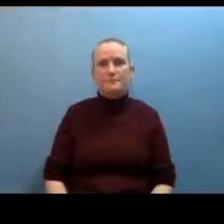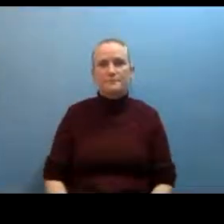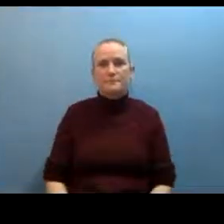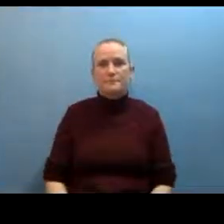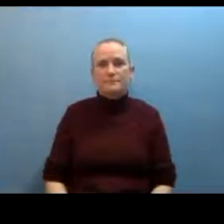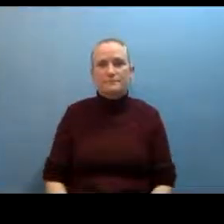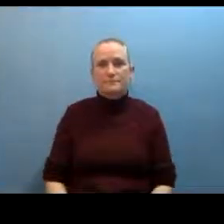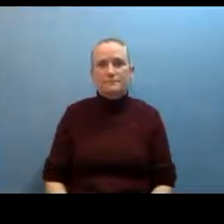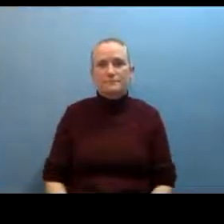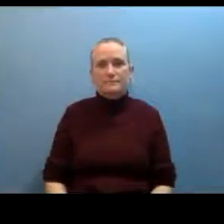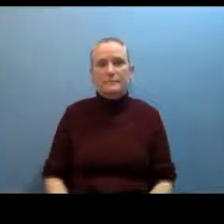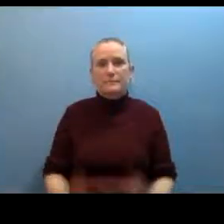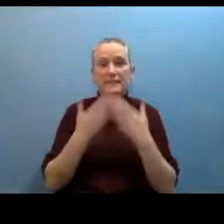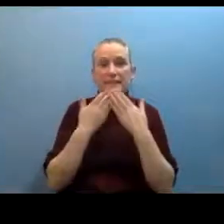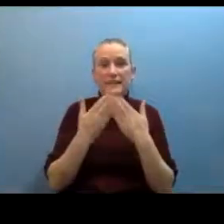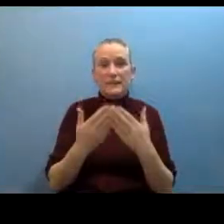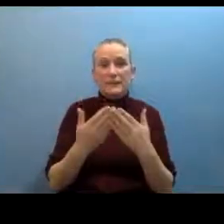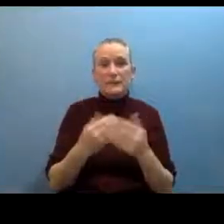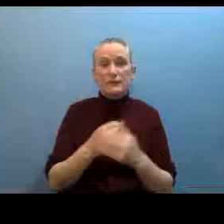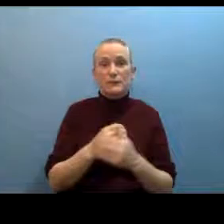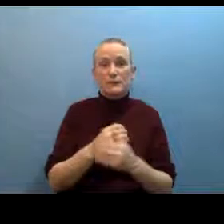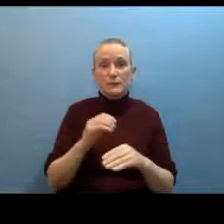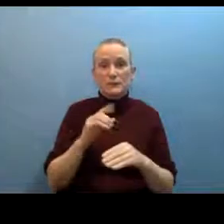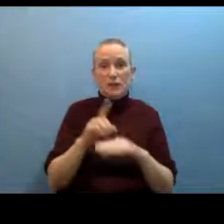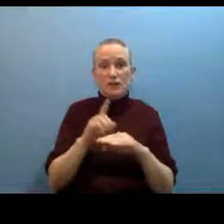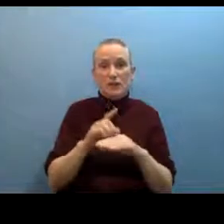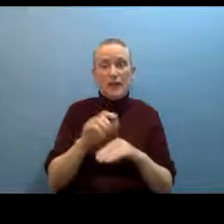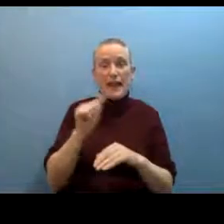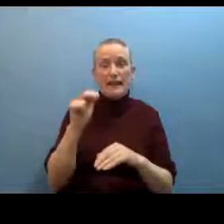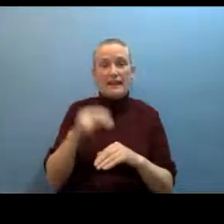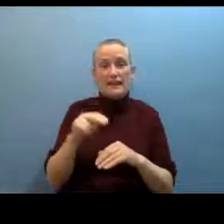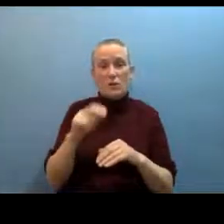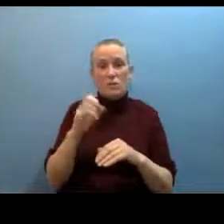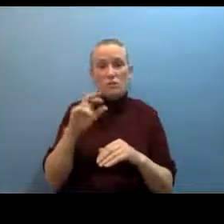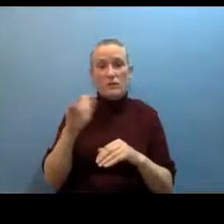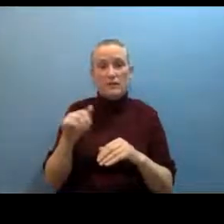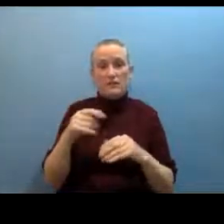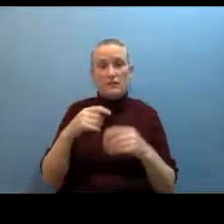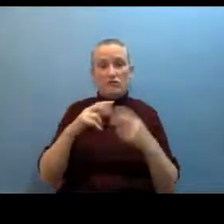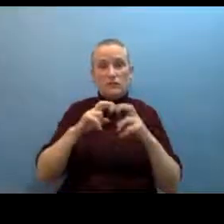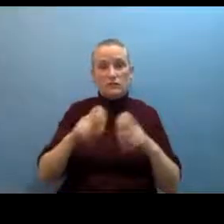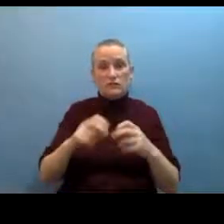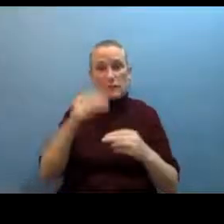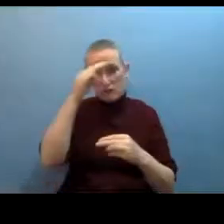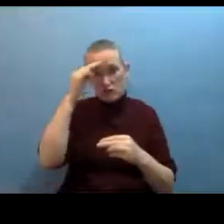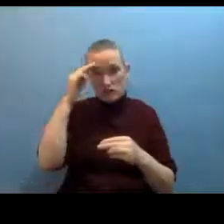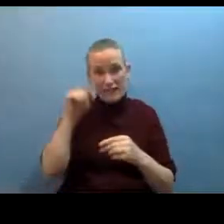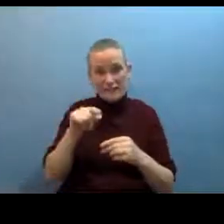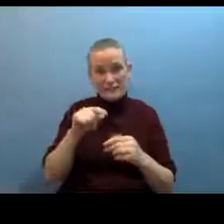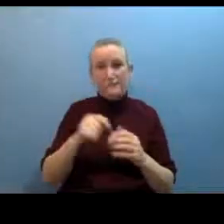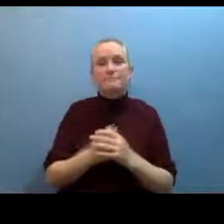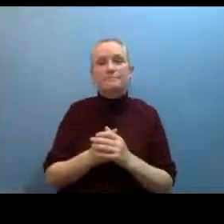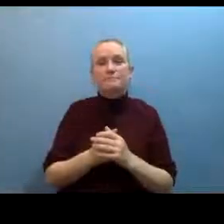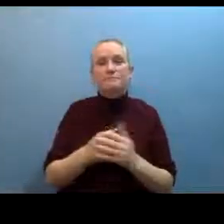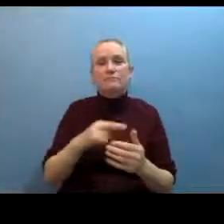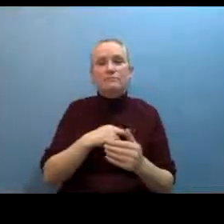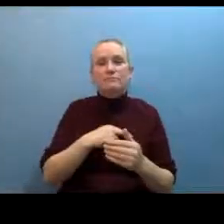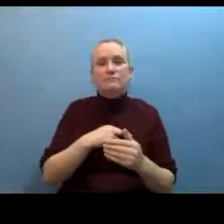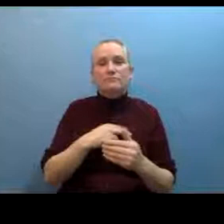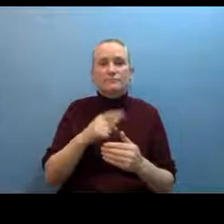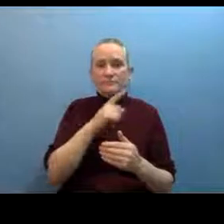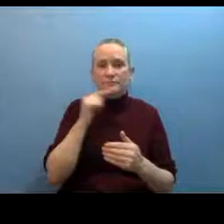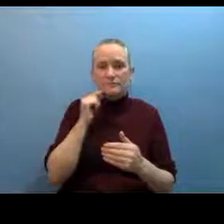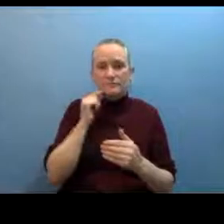And just thank you to Dr. Aileen O'Reilly, who's our research manager at Jigsaw, for that data. And I suppose it's just really to highlight